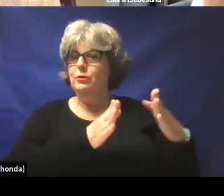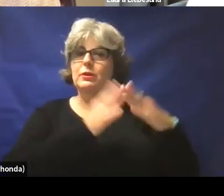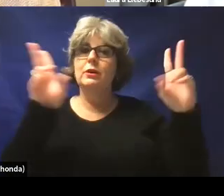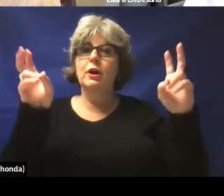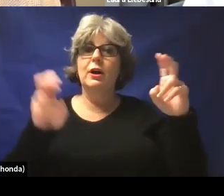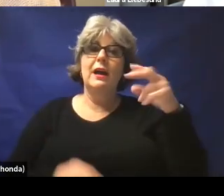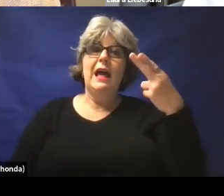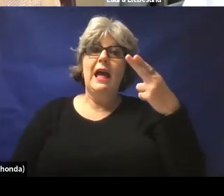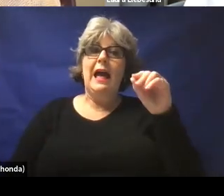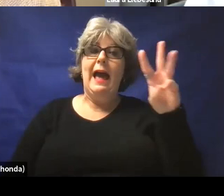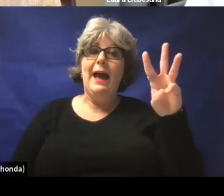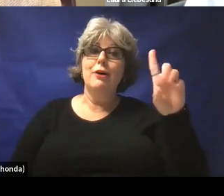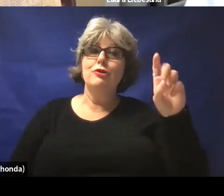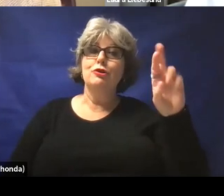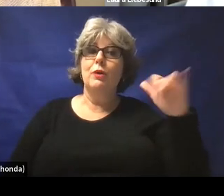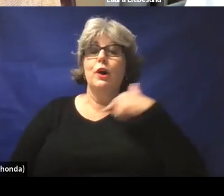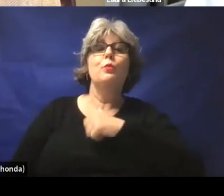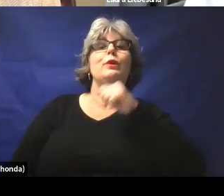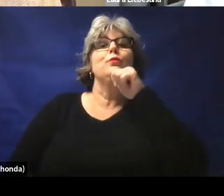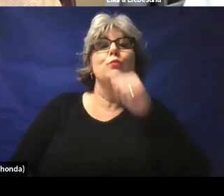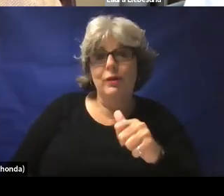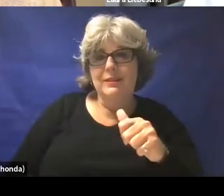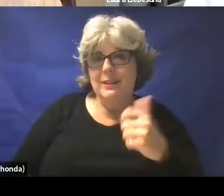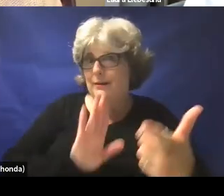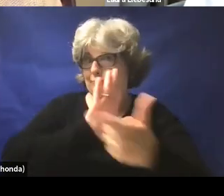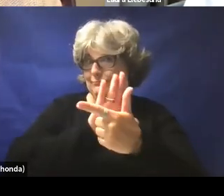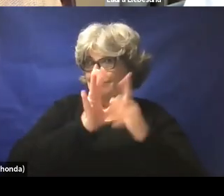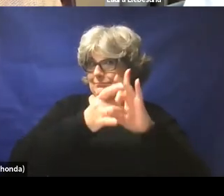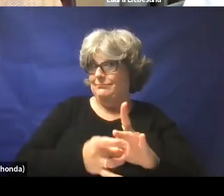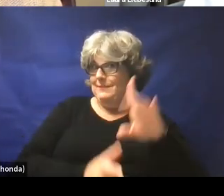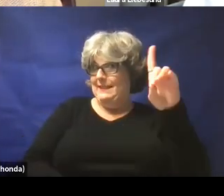How Dry We Weren't. And it's a story of Prohibition in DC.